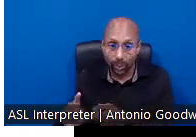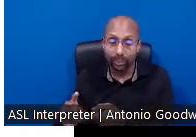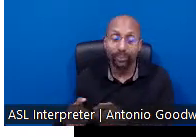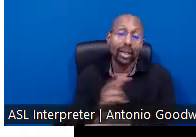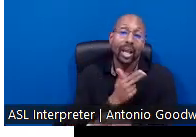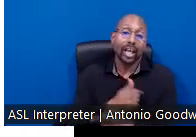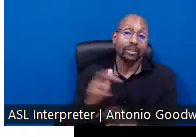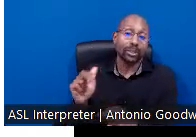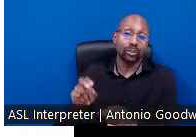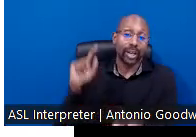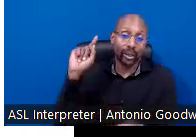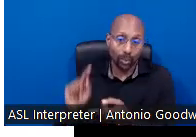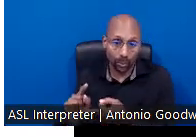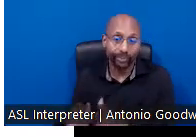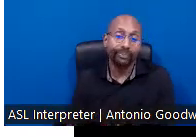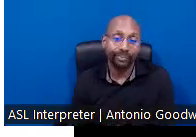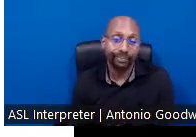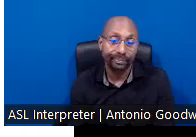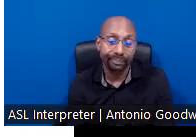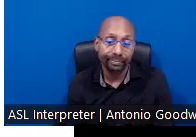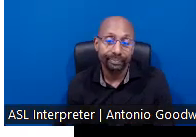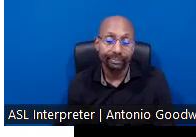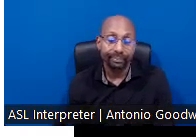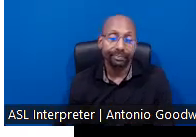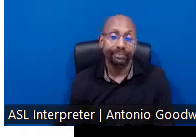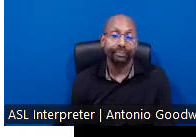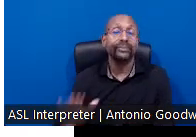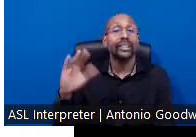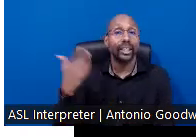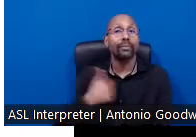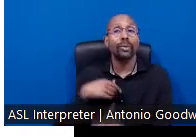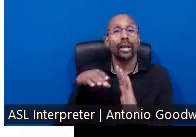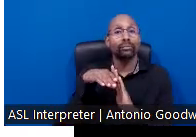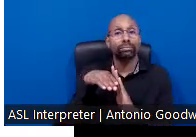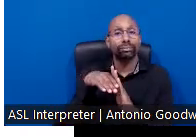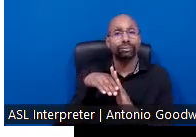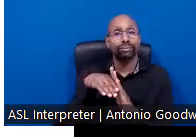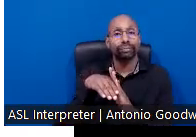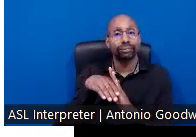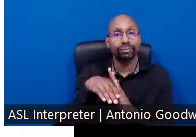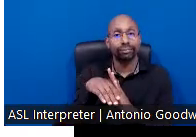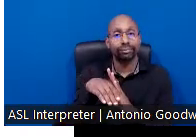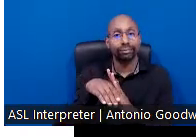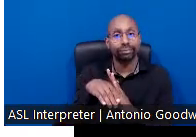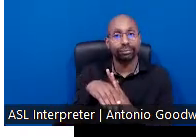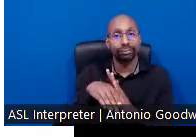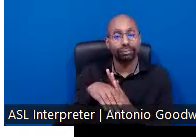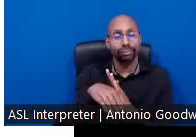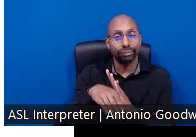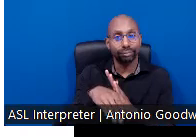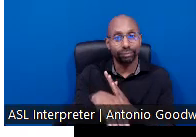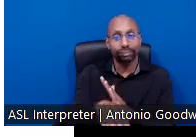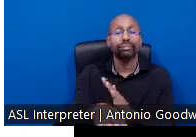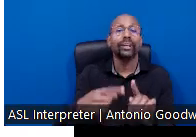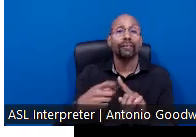in a bit, but for the most part, we are on the decline and have been steadily since the start of 2023.